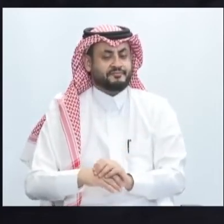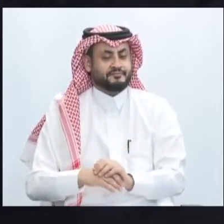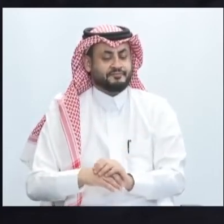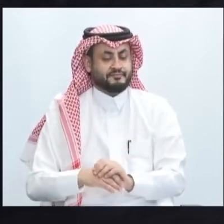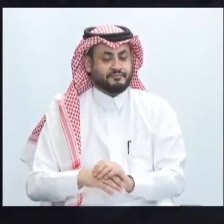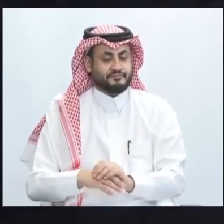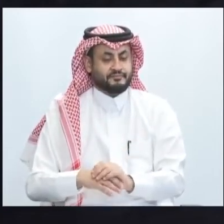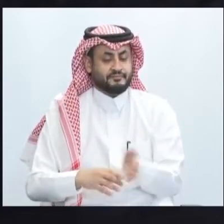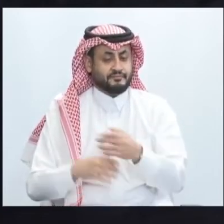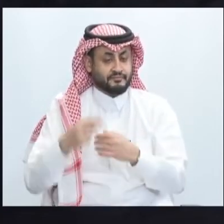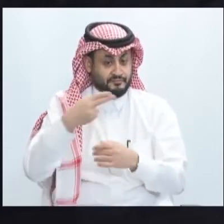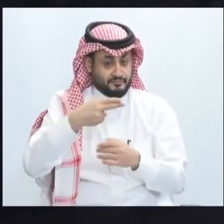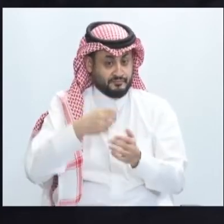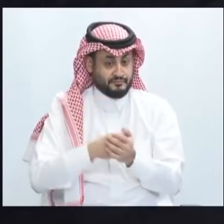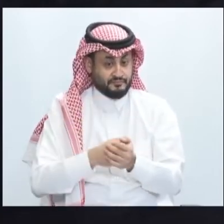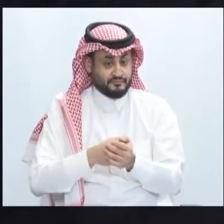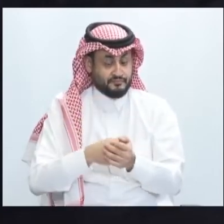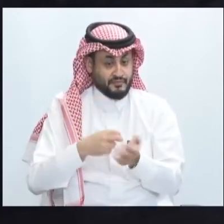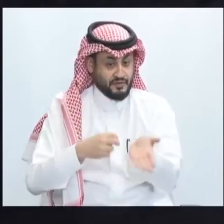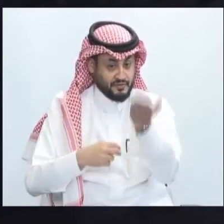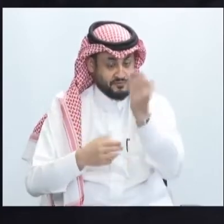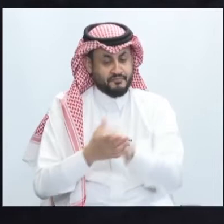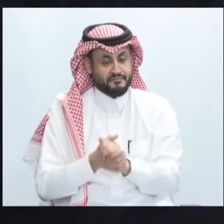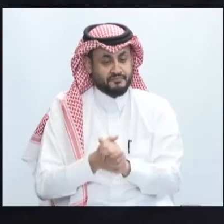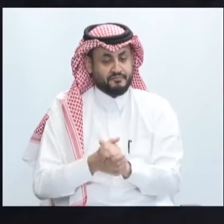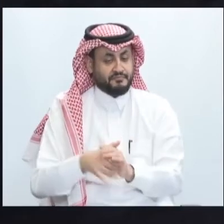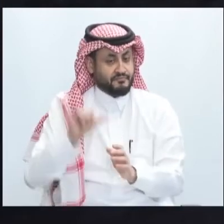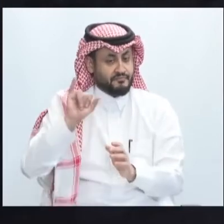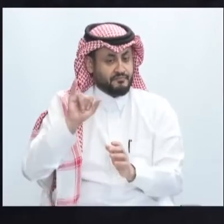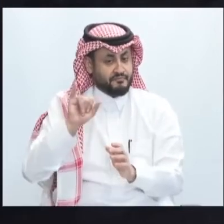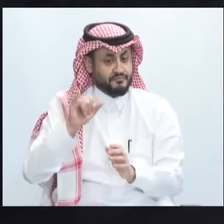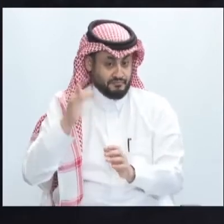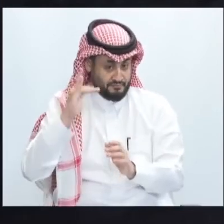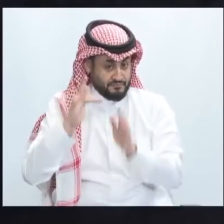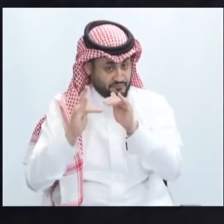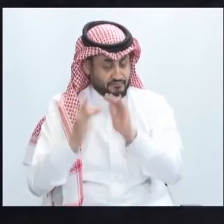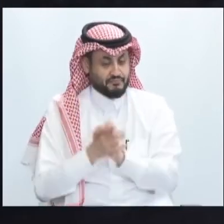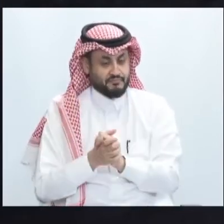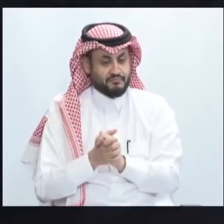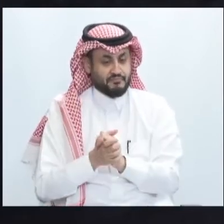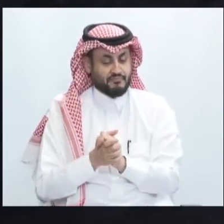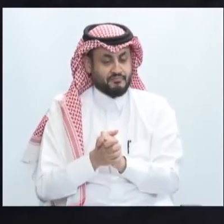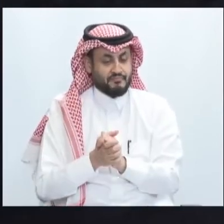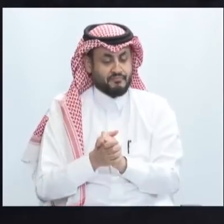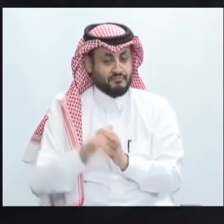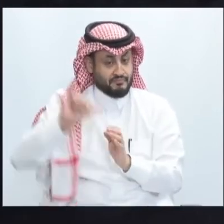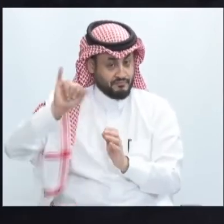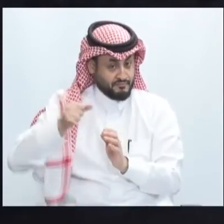is G. H. H, yes, stand up. I. Excellent. Sit down on the chair.